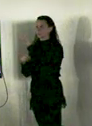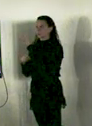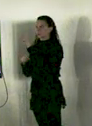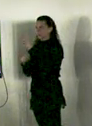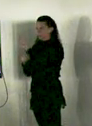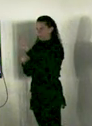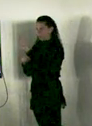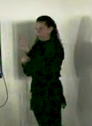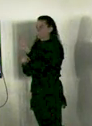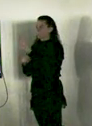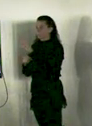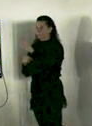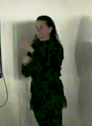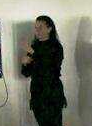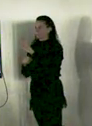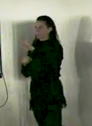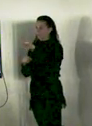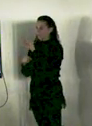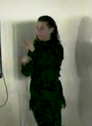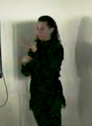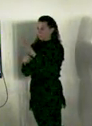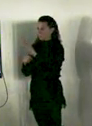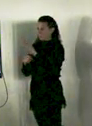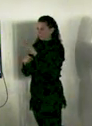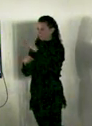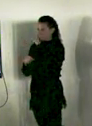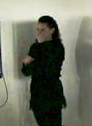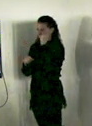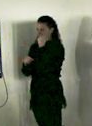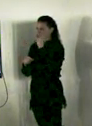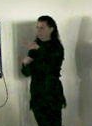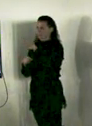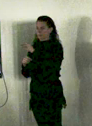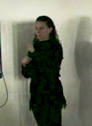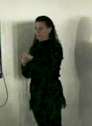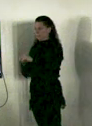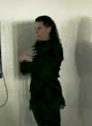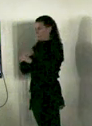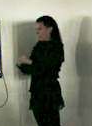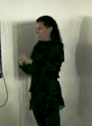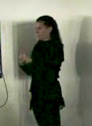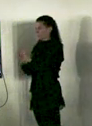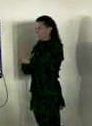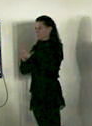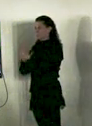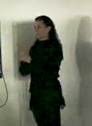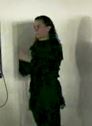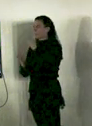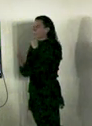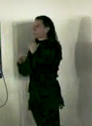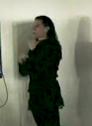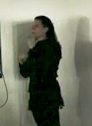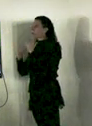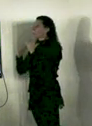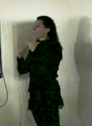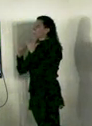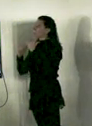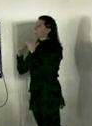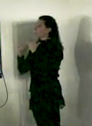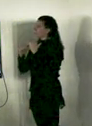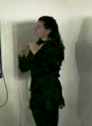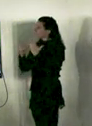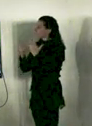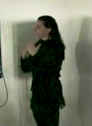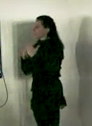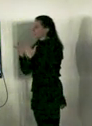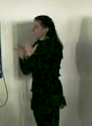are white, and 40% were black. And that might seem like a fairly okay number, considering, what the AAA